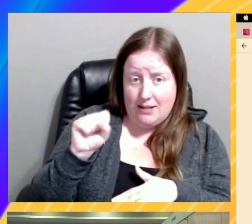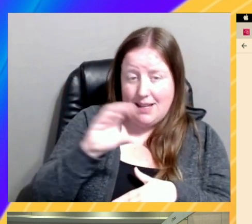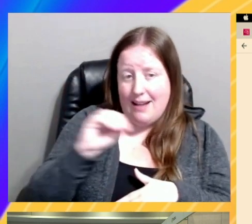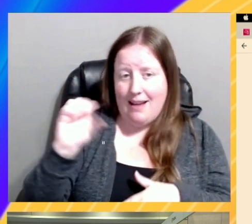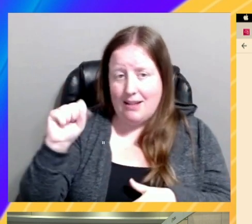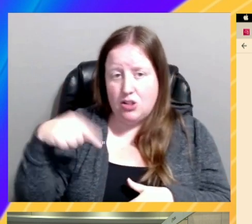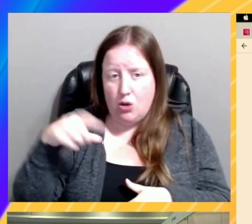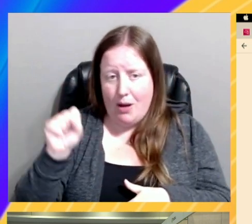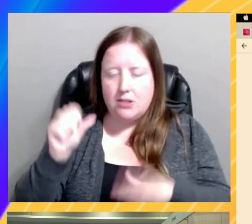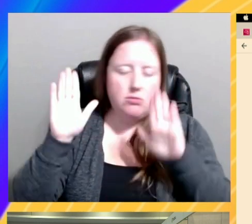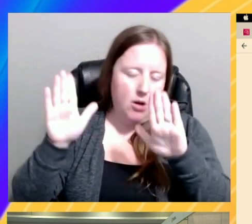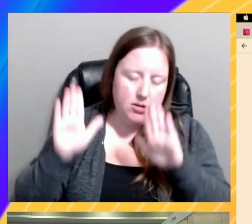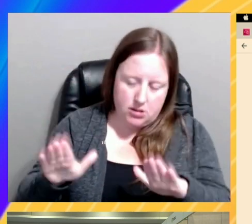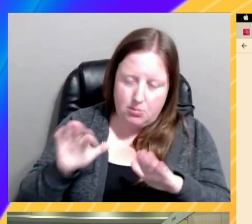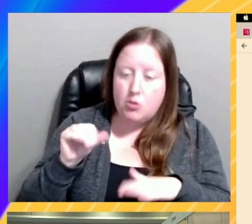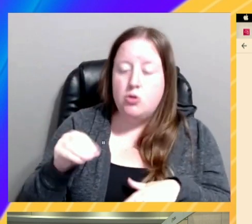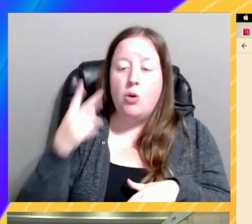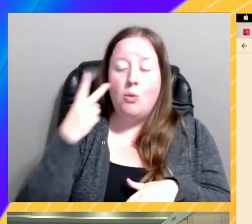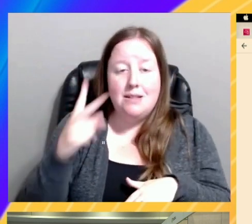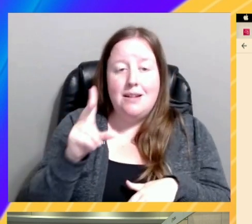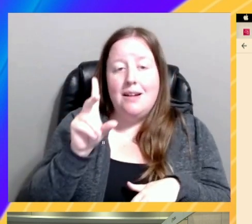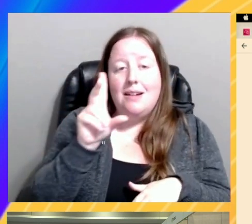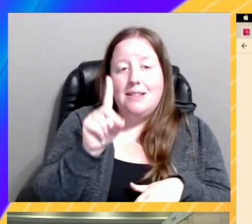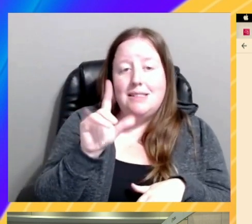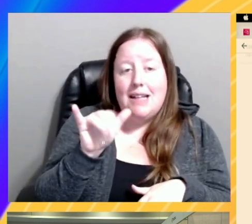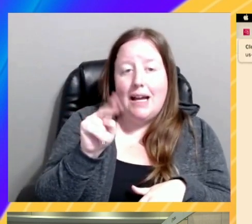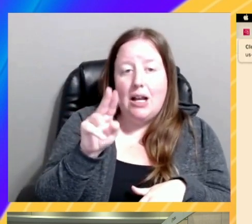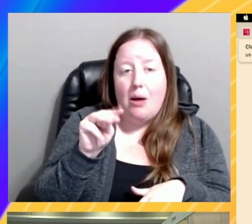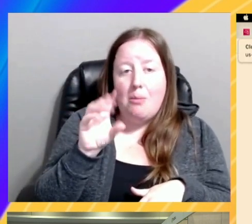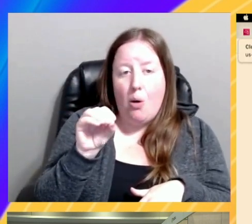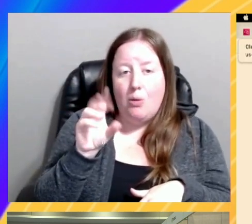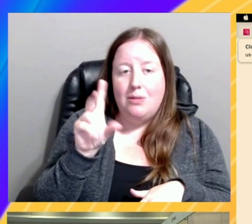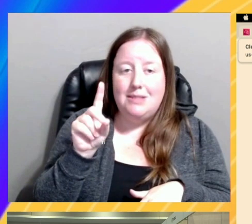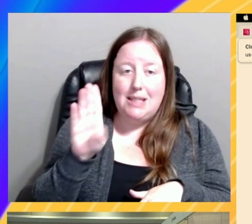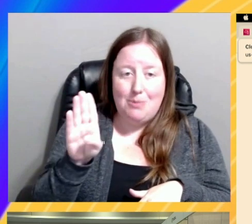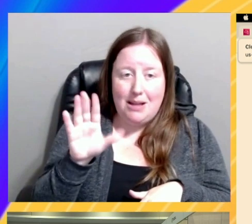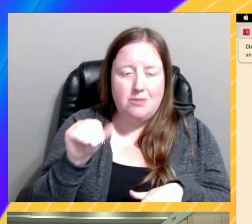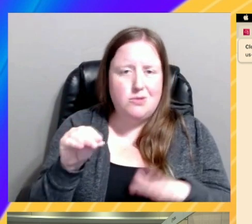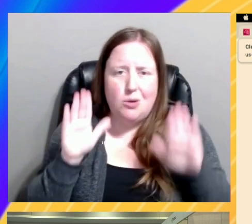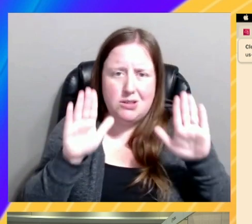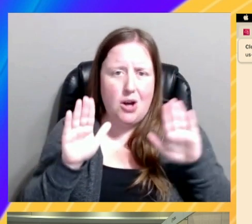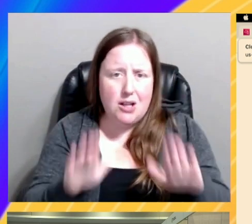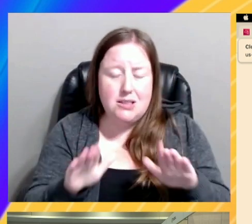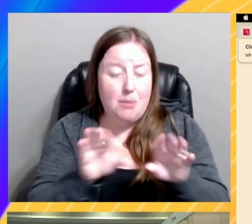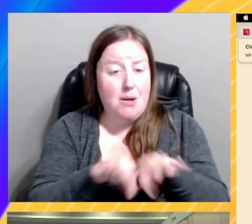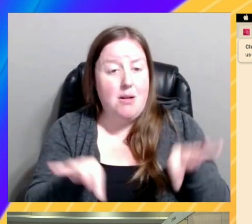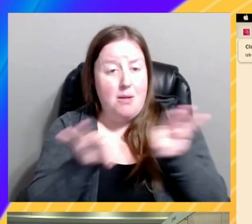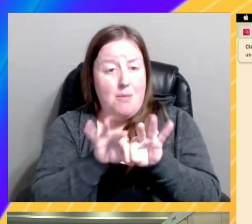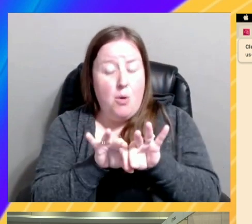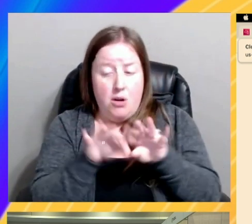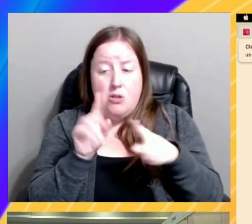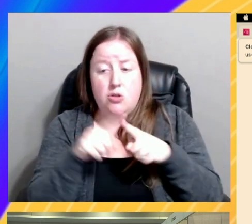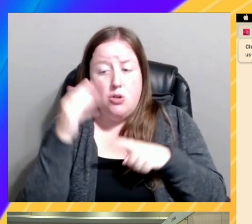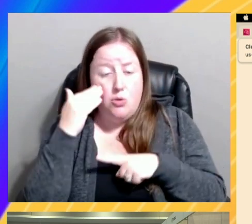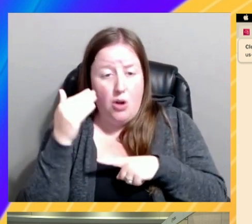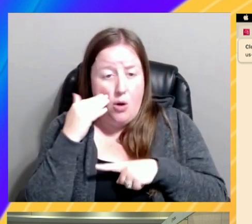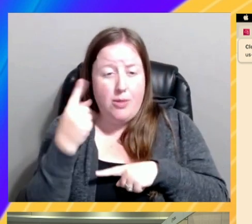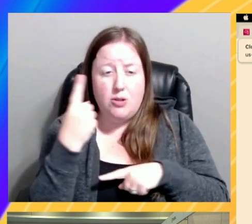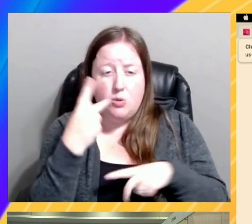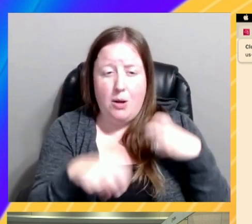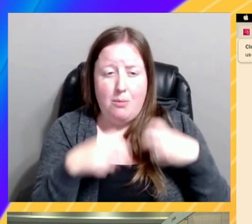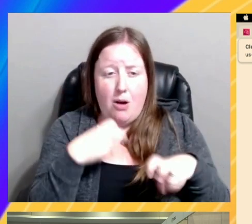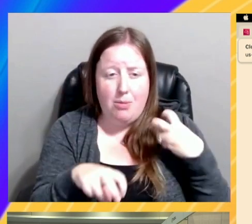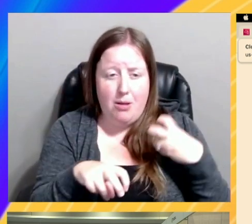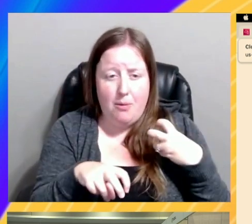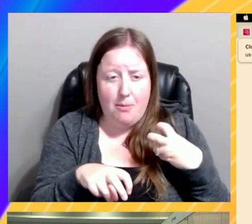see DynamoDB at the bottom there, so yeah, I'm excited. But the key point here is that if there's one problem, where is